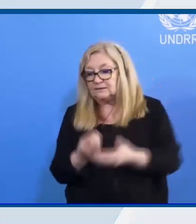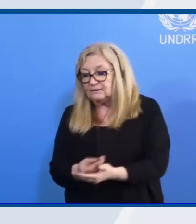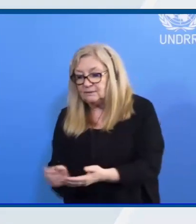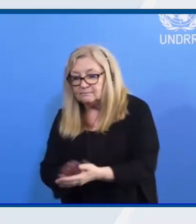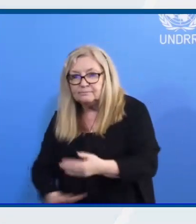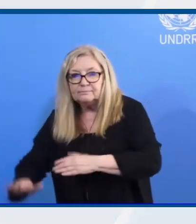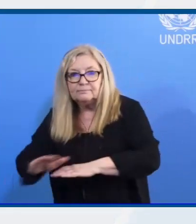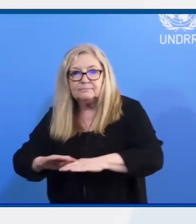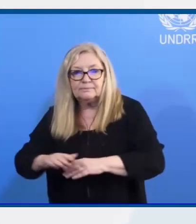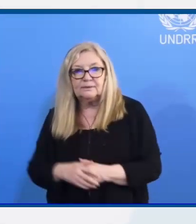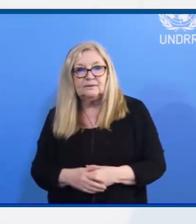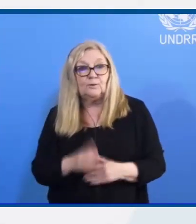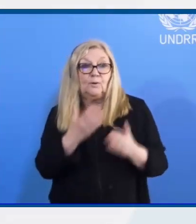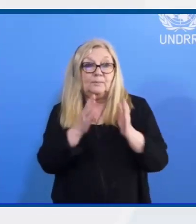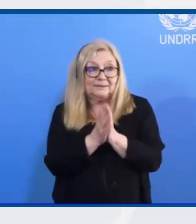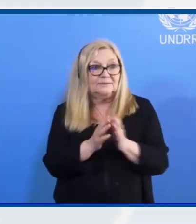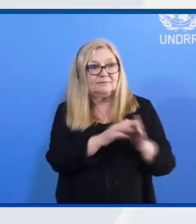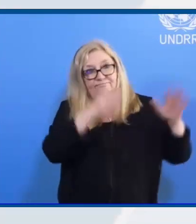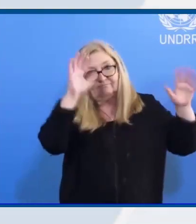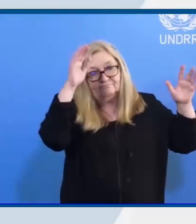very big round of applause, so please, come on.